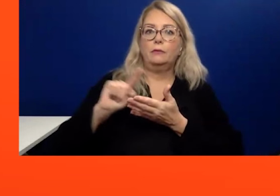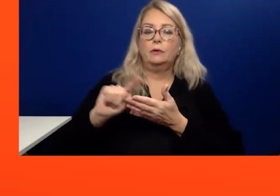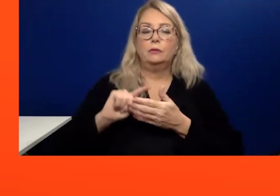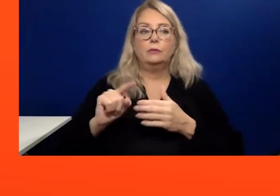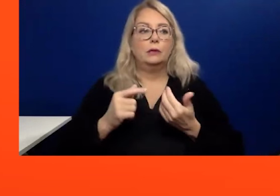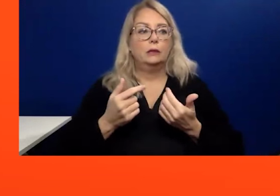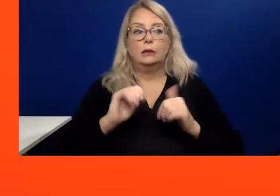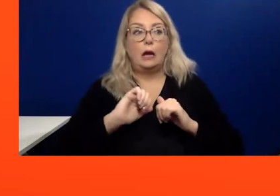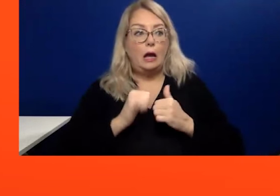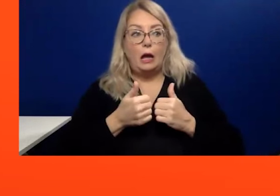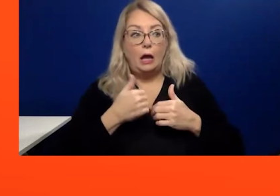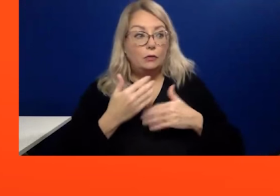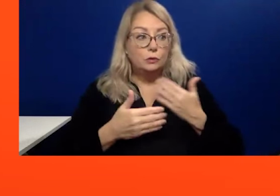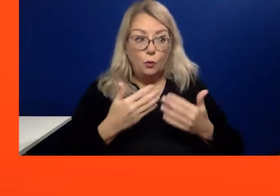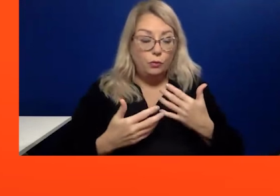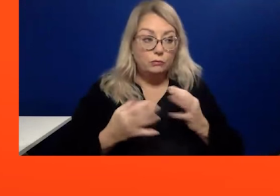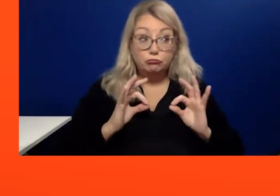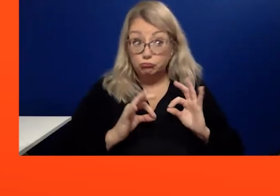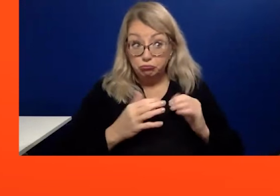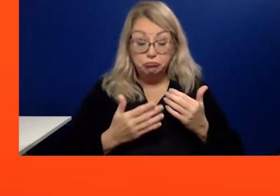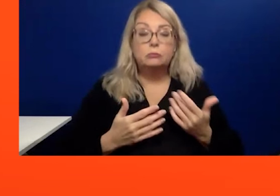Right? Second,